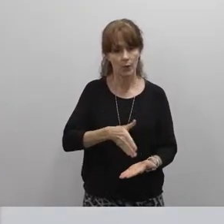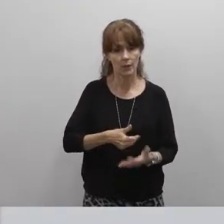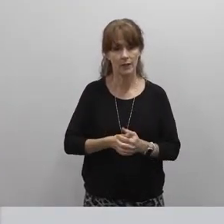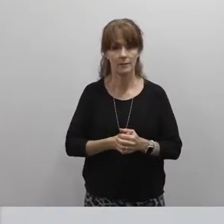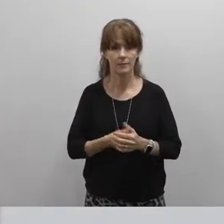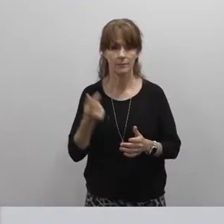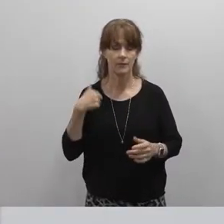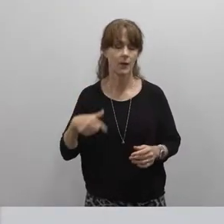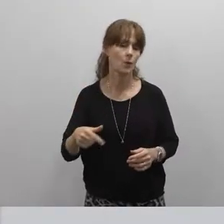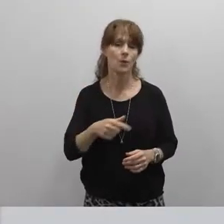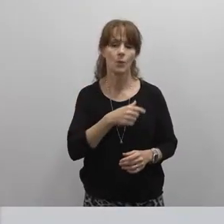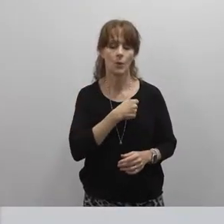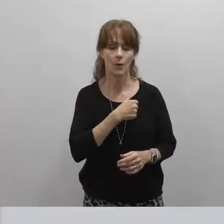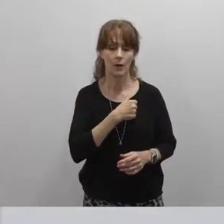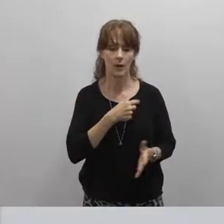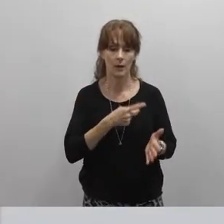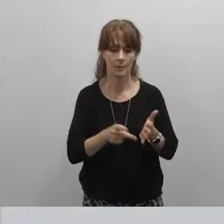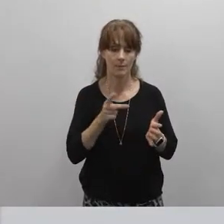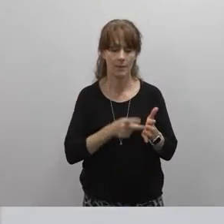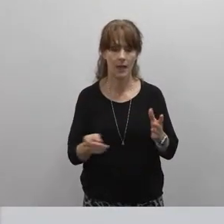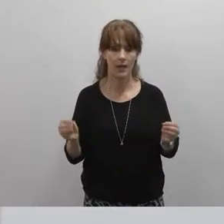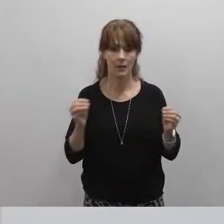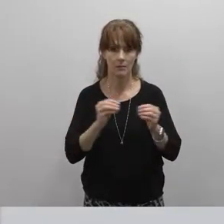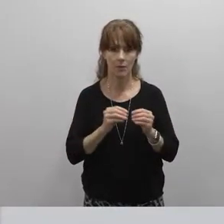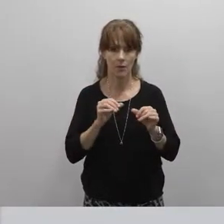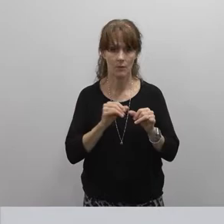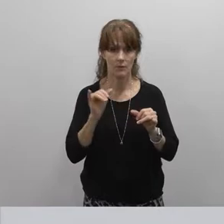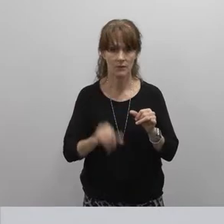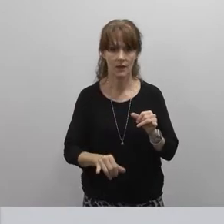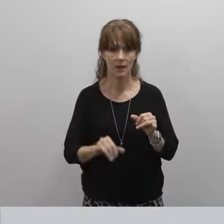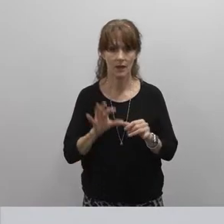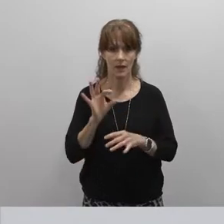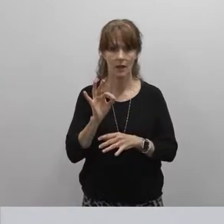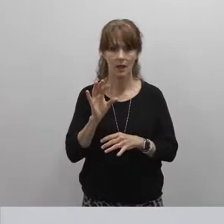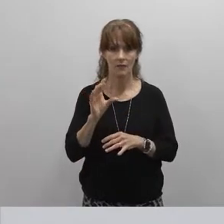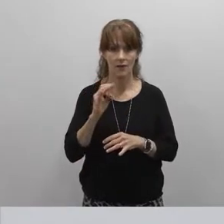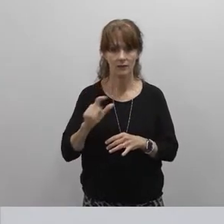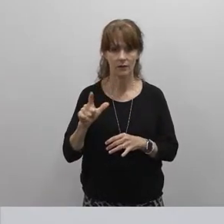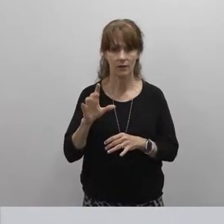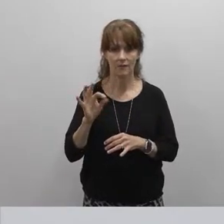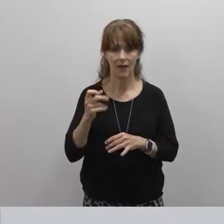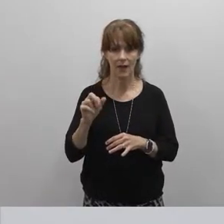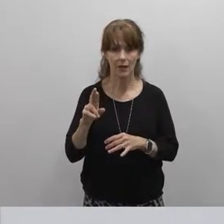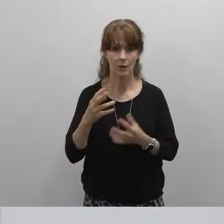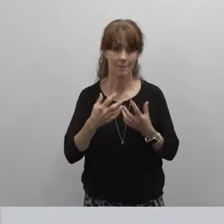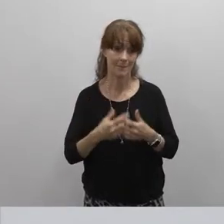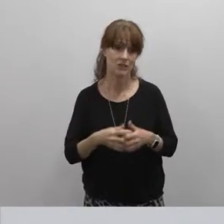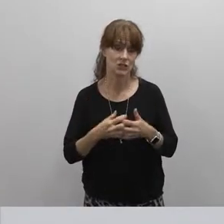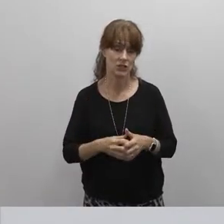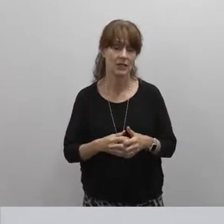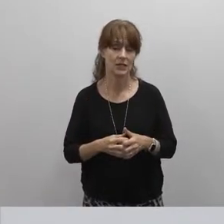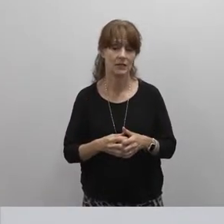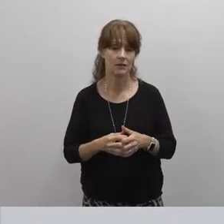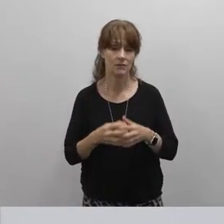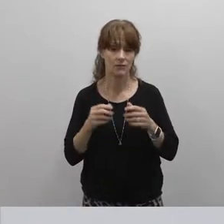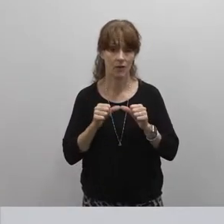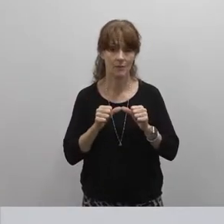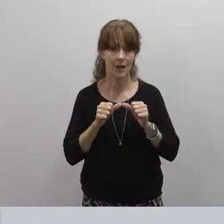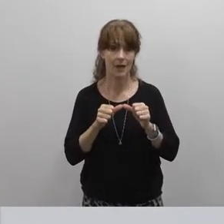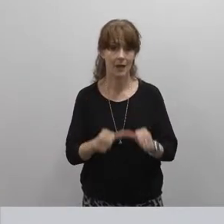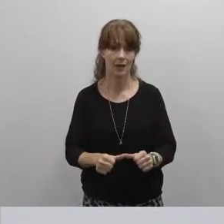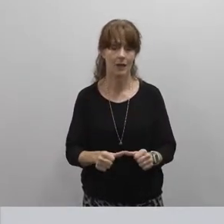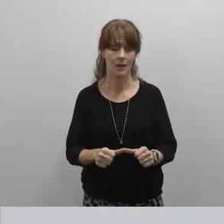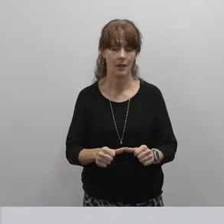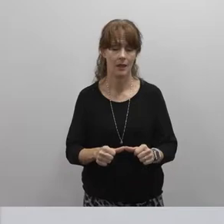be paying more if we stay with fossil-fired machines from this point forward.